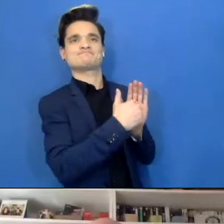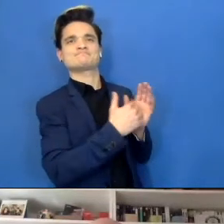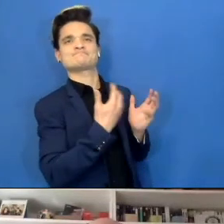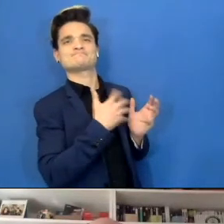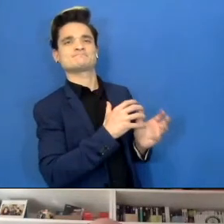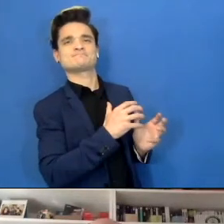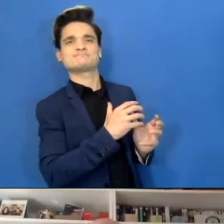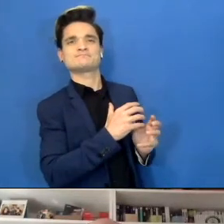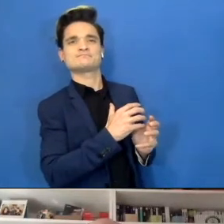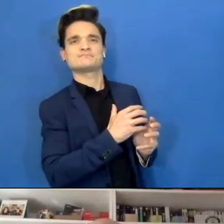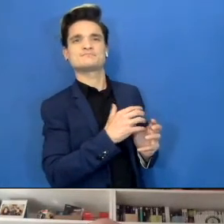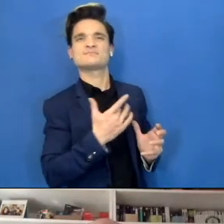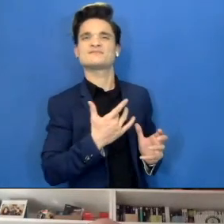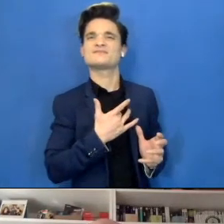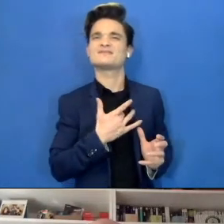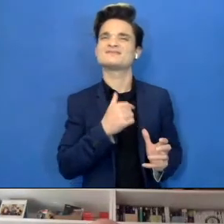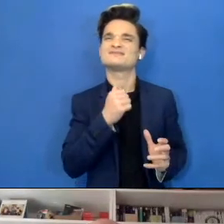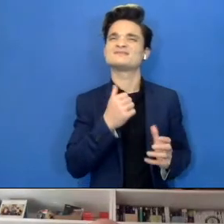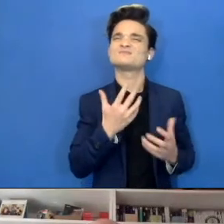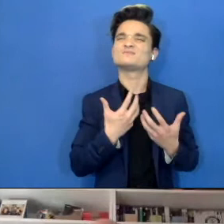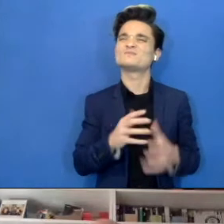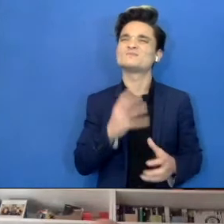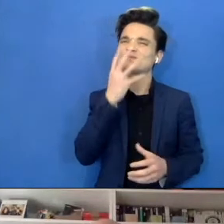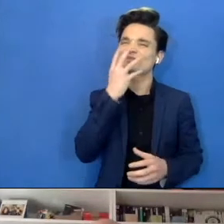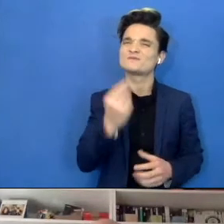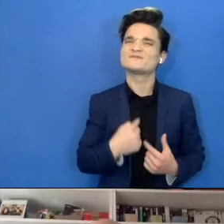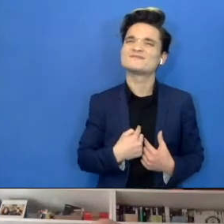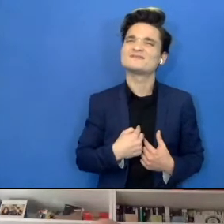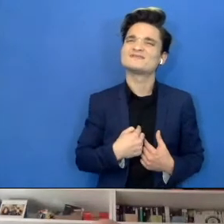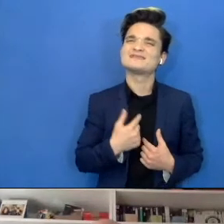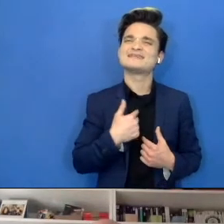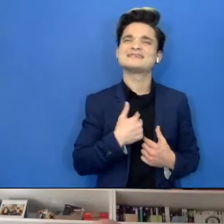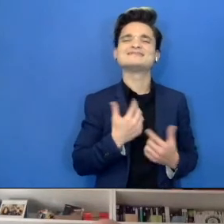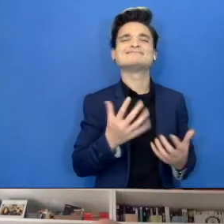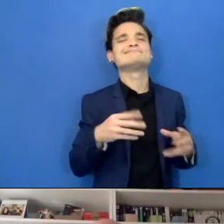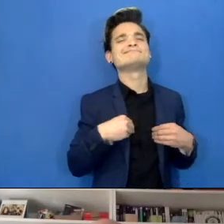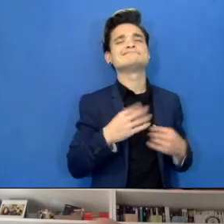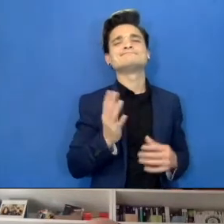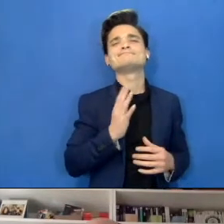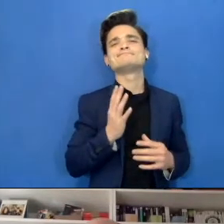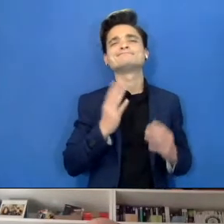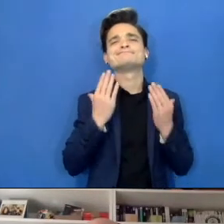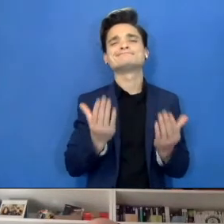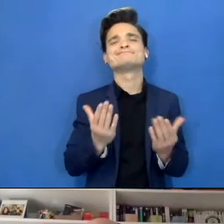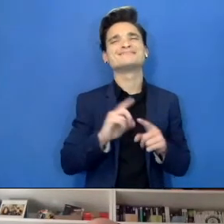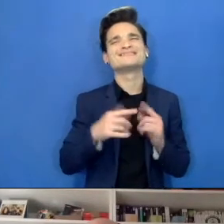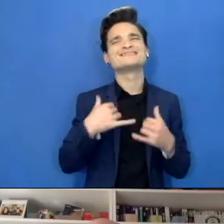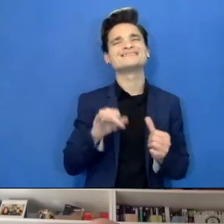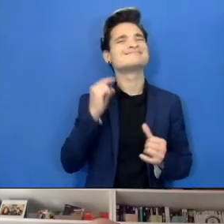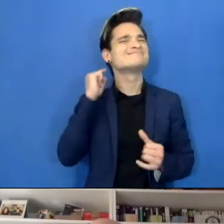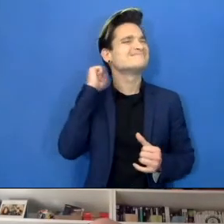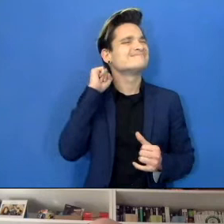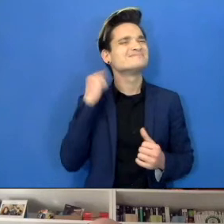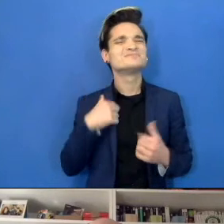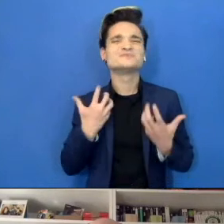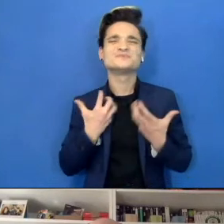scene. So I kind of accepted, I kind of did a yes but, I think. I accepted the reality, but I